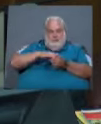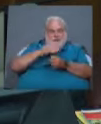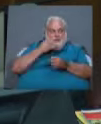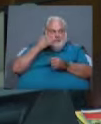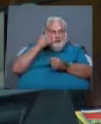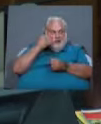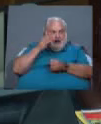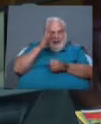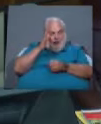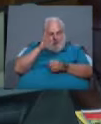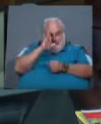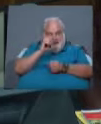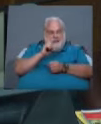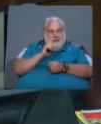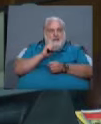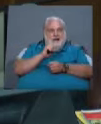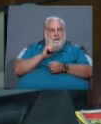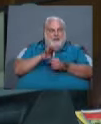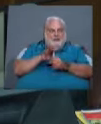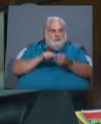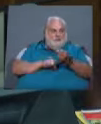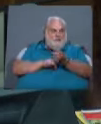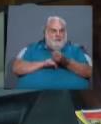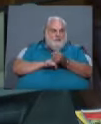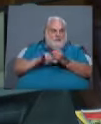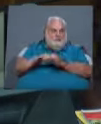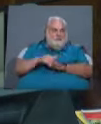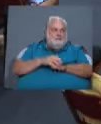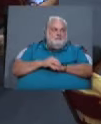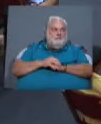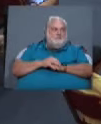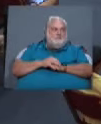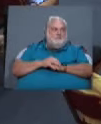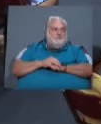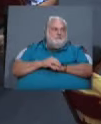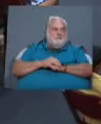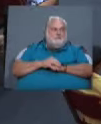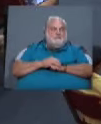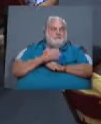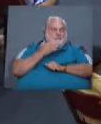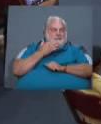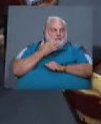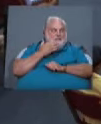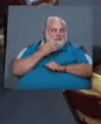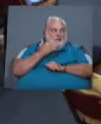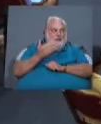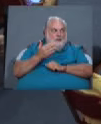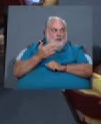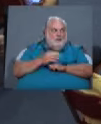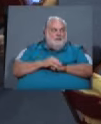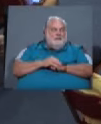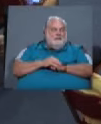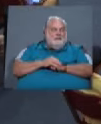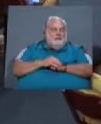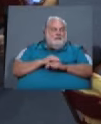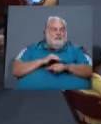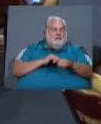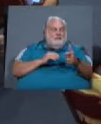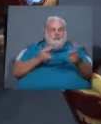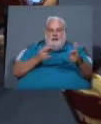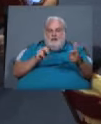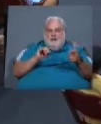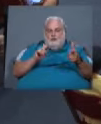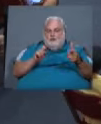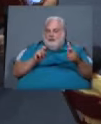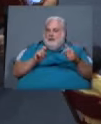I think it will. So, Director Hendricks, I'll be supportive of this. Thank you. Thank you. Director Hendricks? This